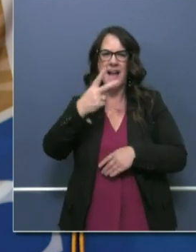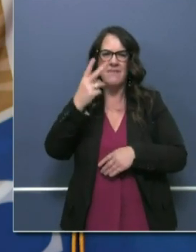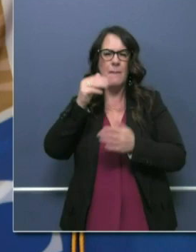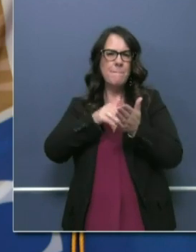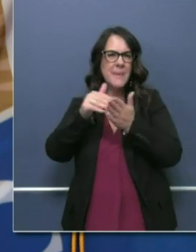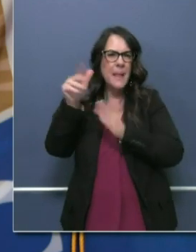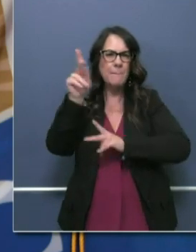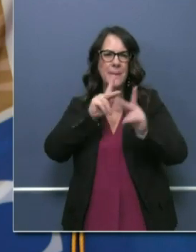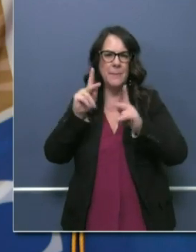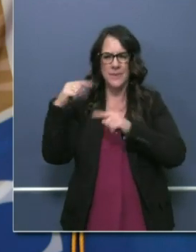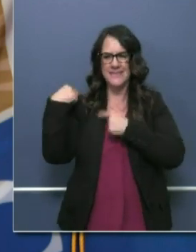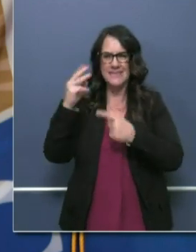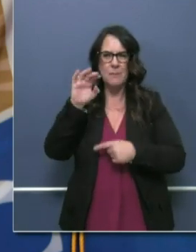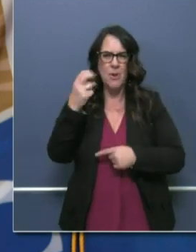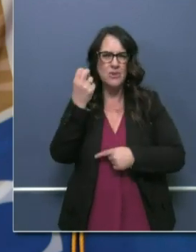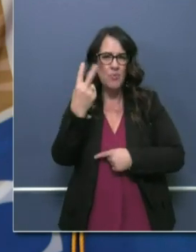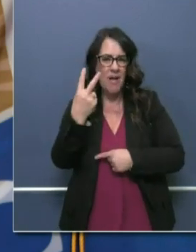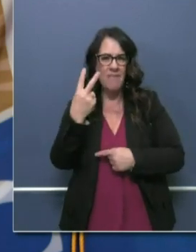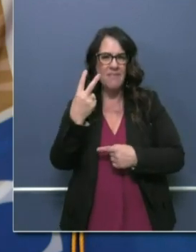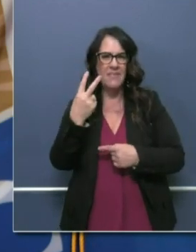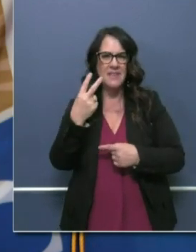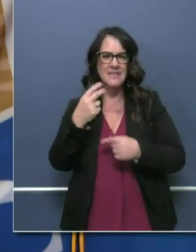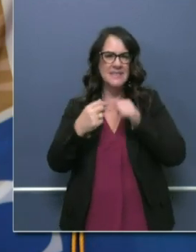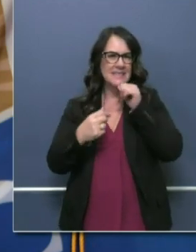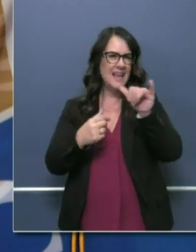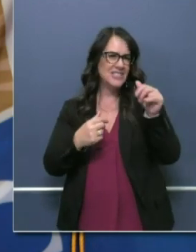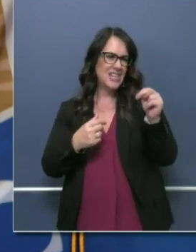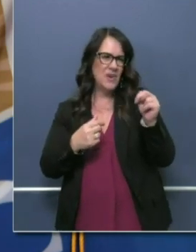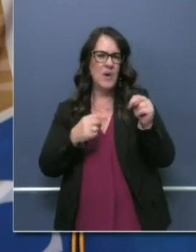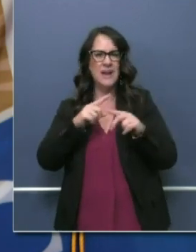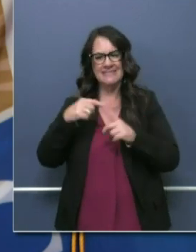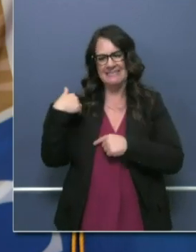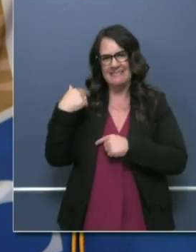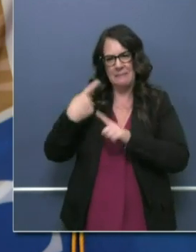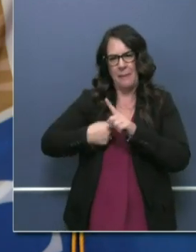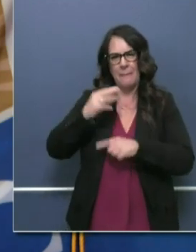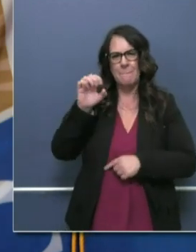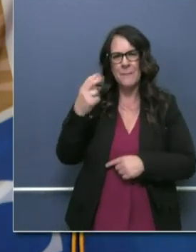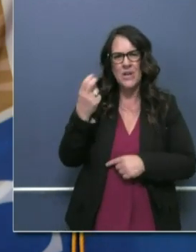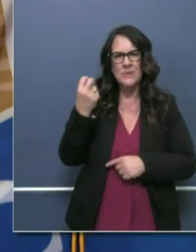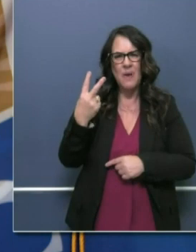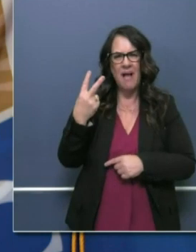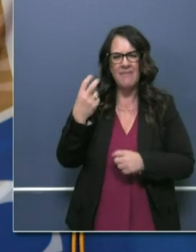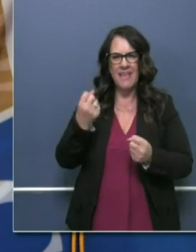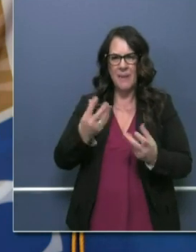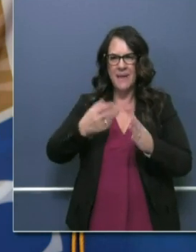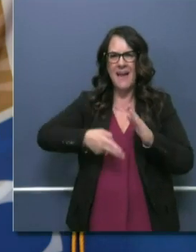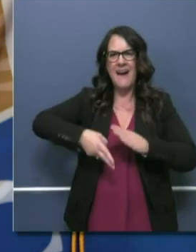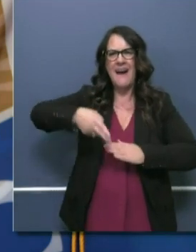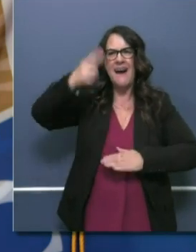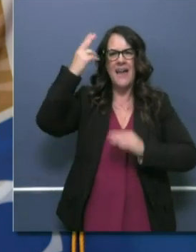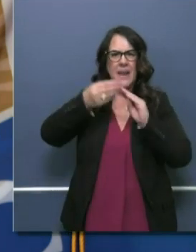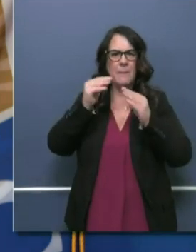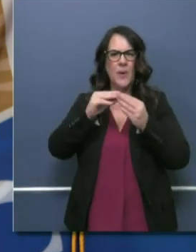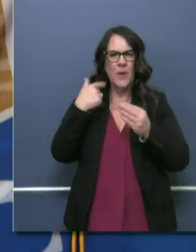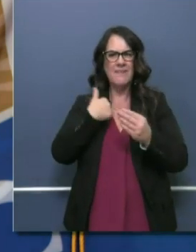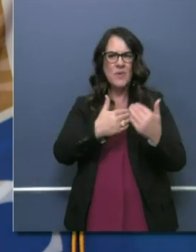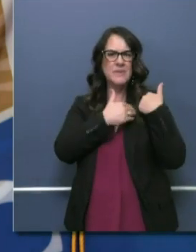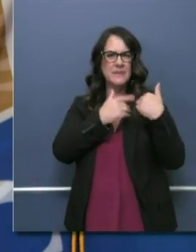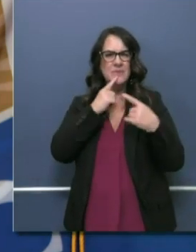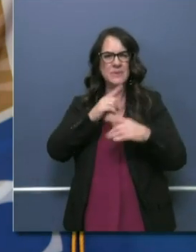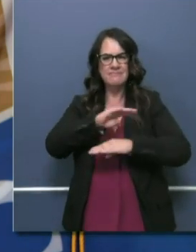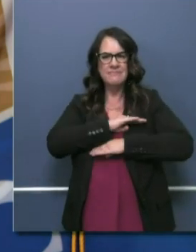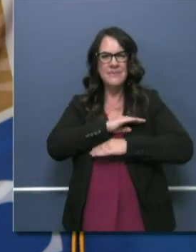just since March 12th. Not January 12th, just since March 12th, to get a sense of the magnitude of our responsibilities to meet the needs